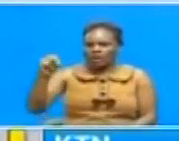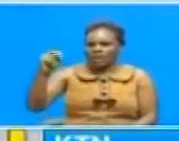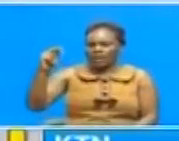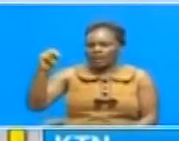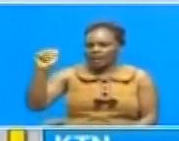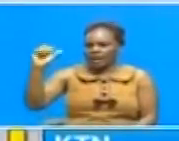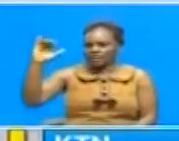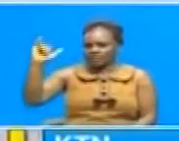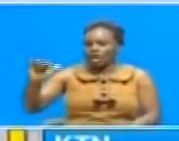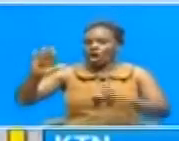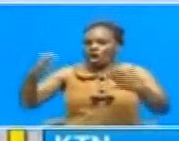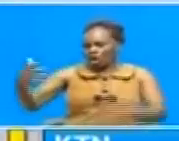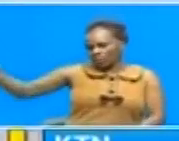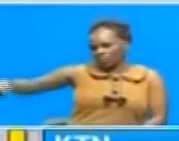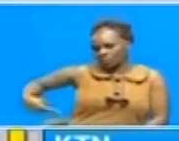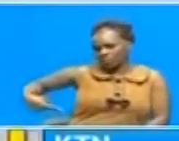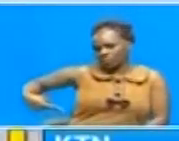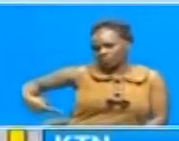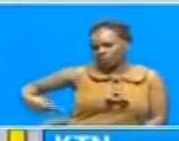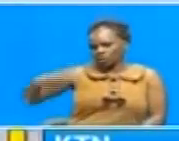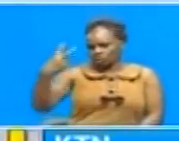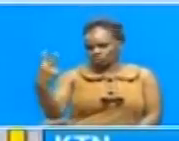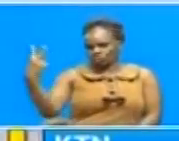Kachungira, or you can send an SMS to